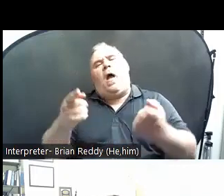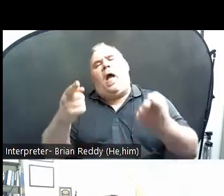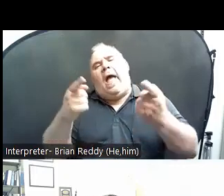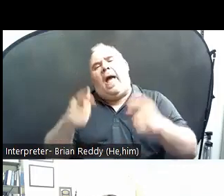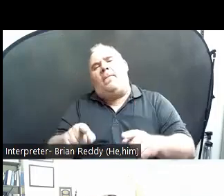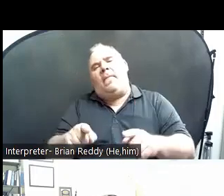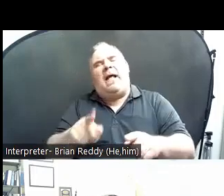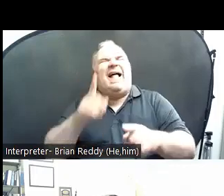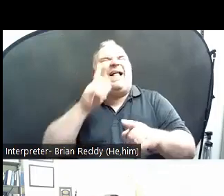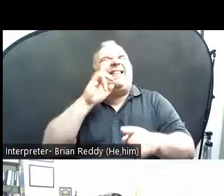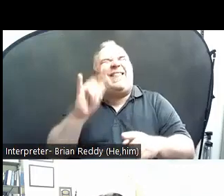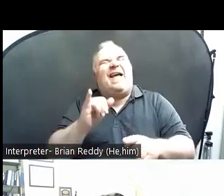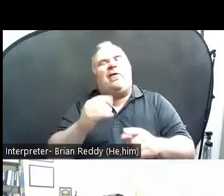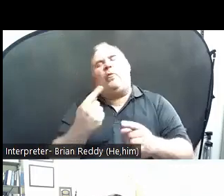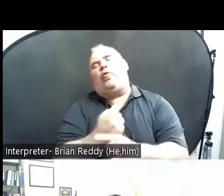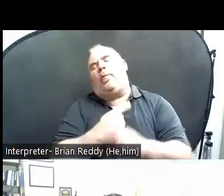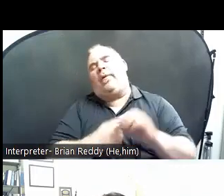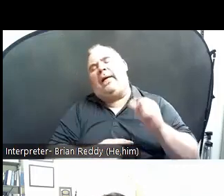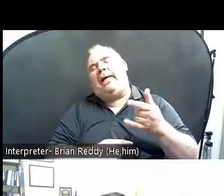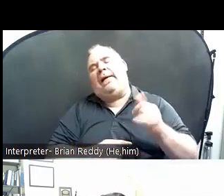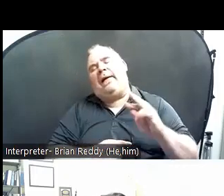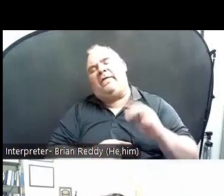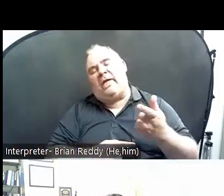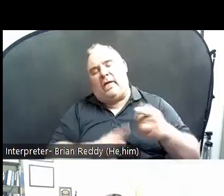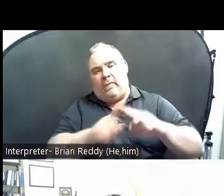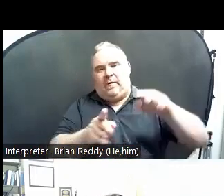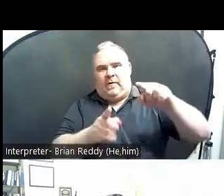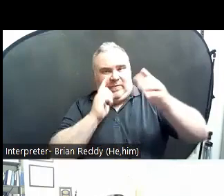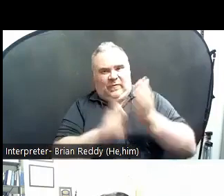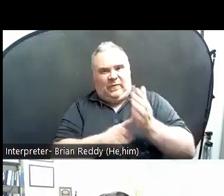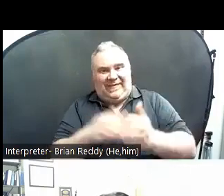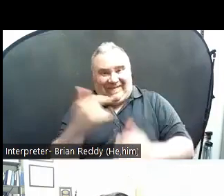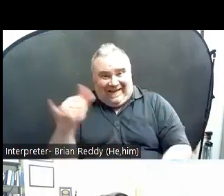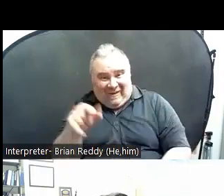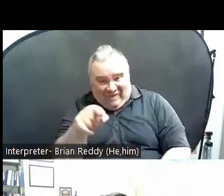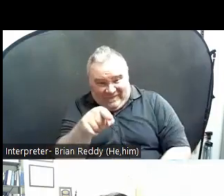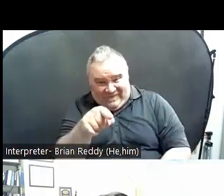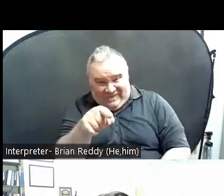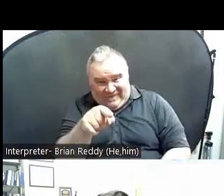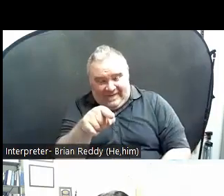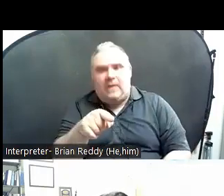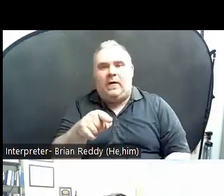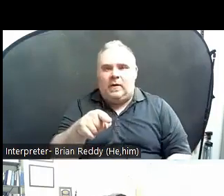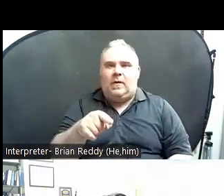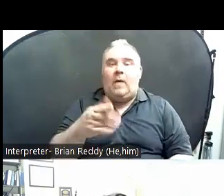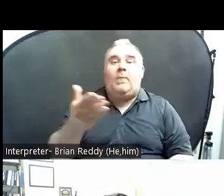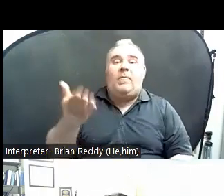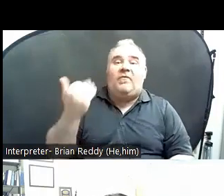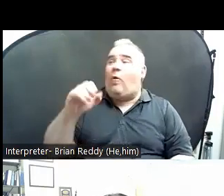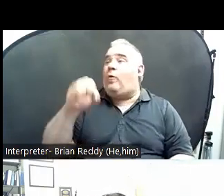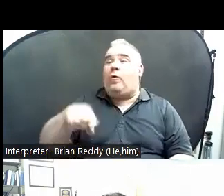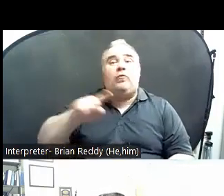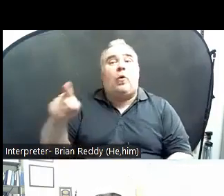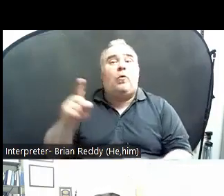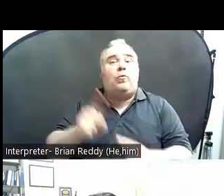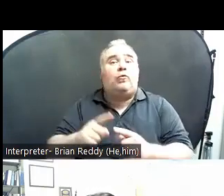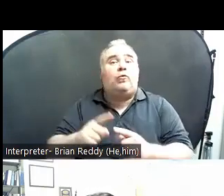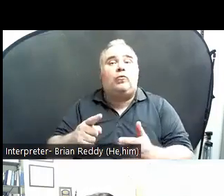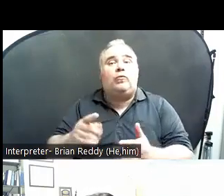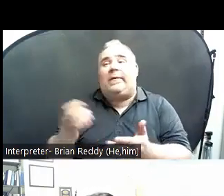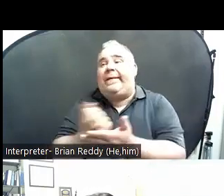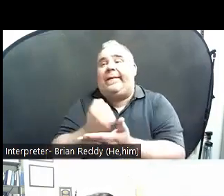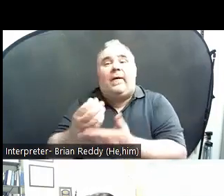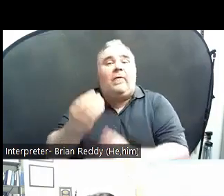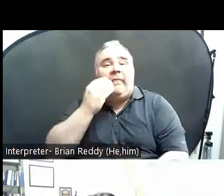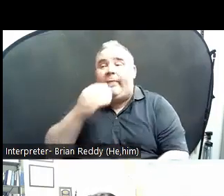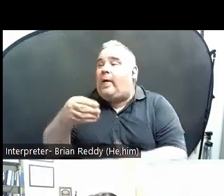lower point for that patient, meaning maybe someone was able to go to the grocery store and now they're not. But over time, as they